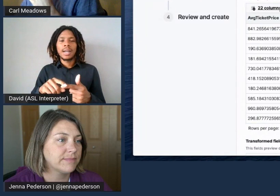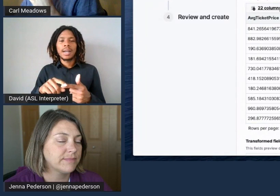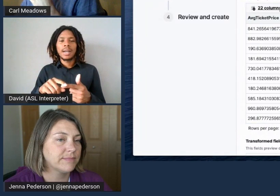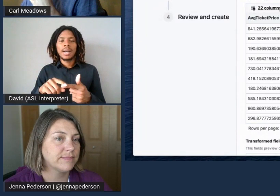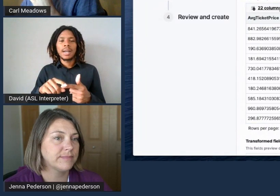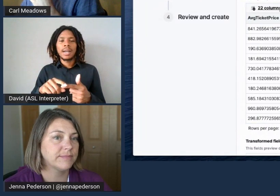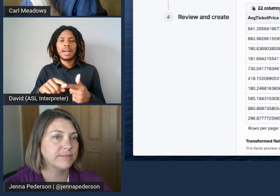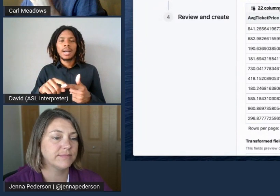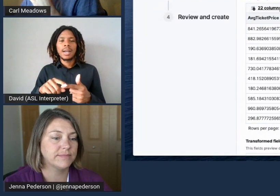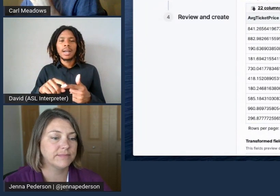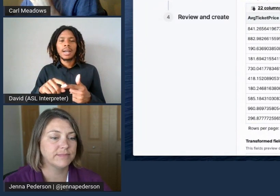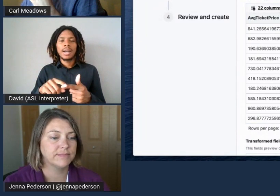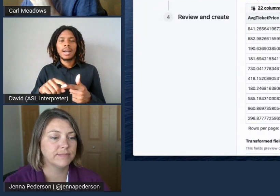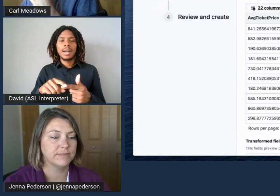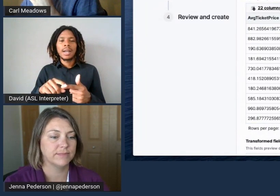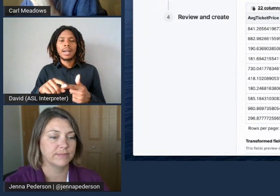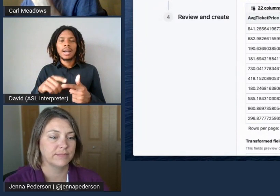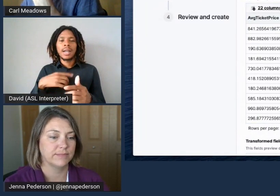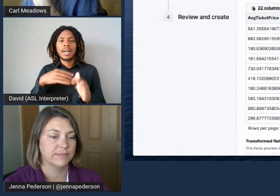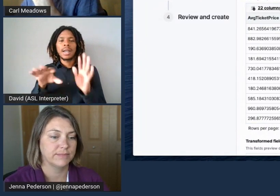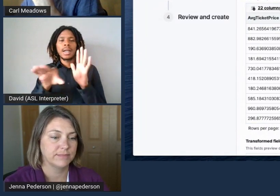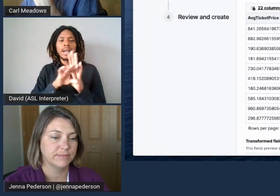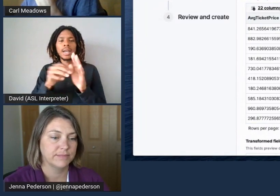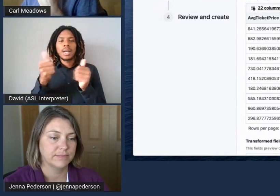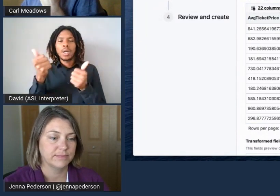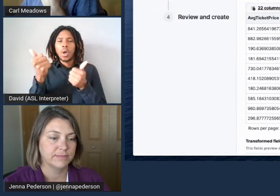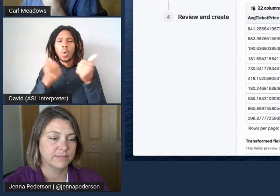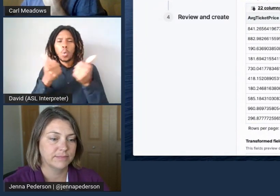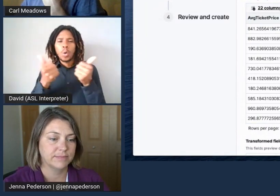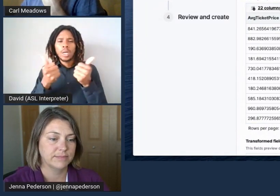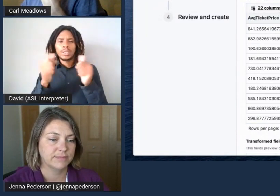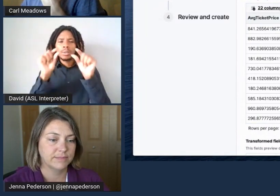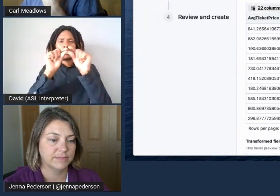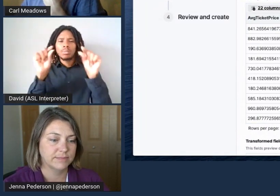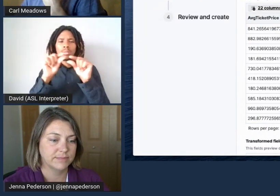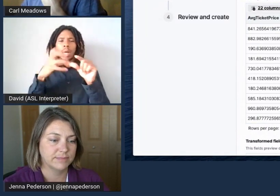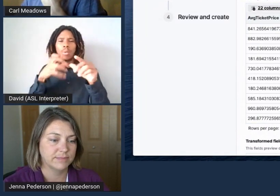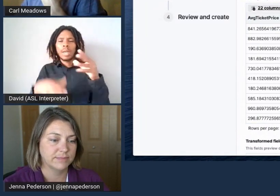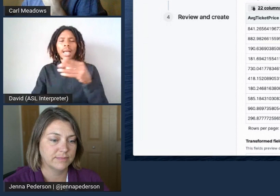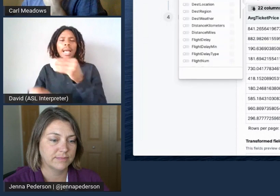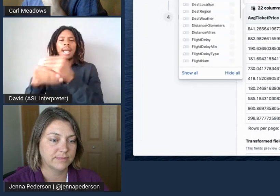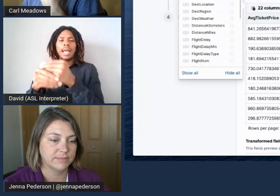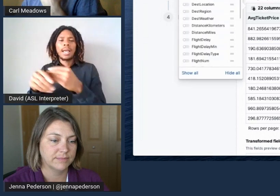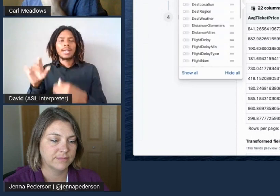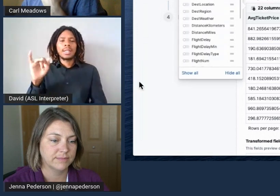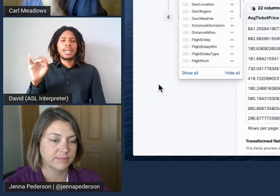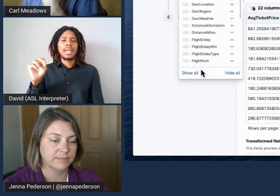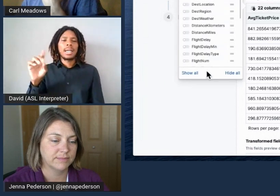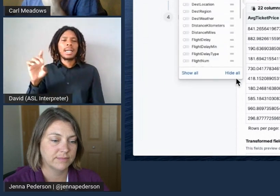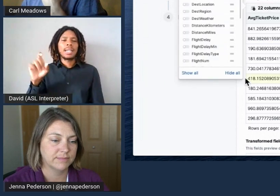the which fields I want to put in that index.